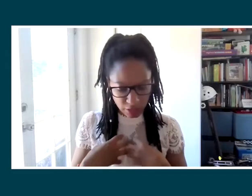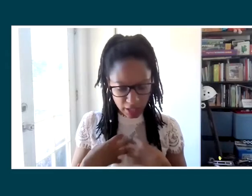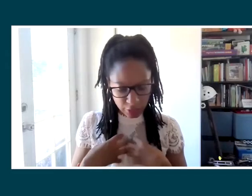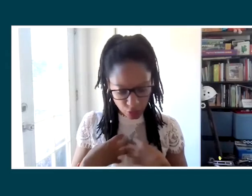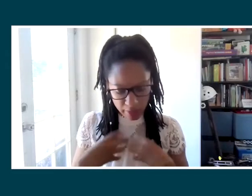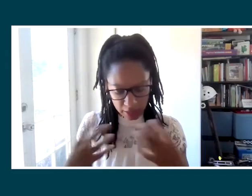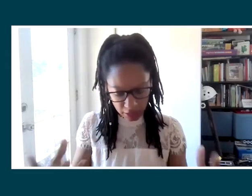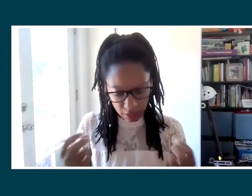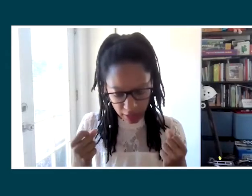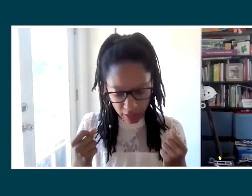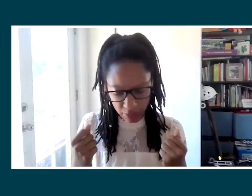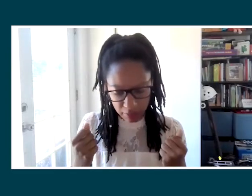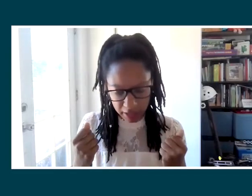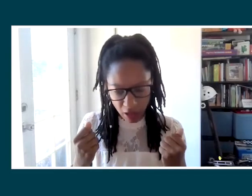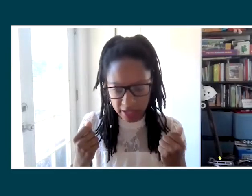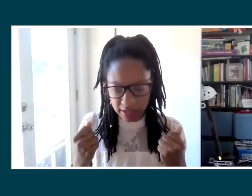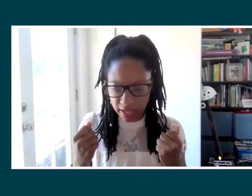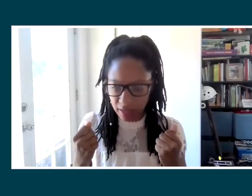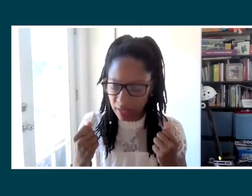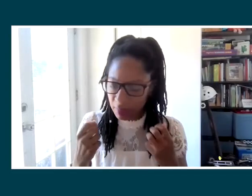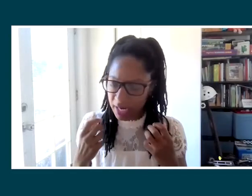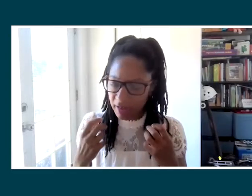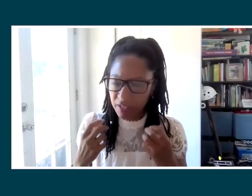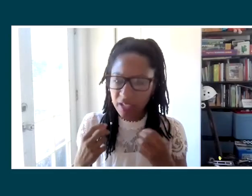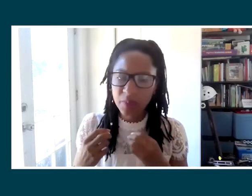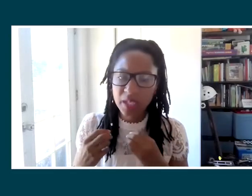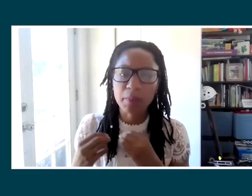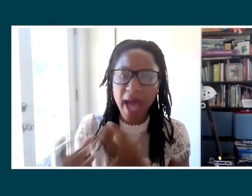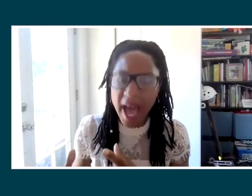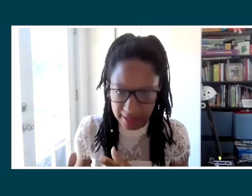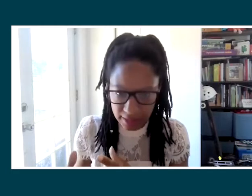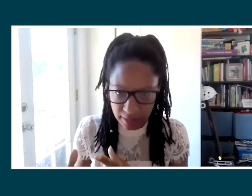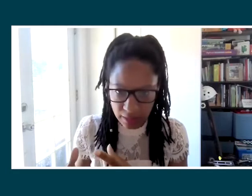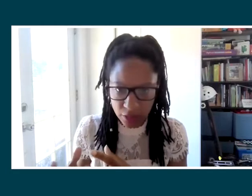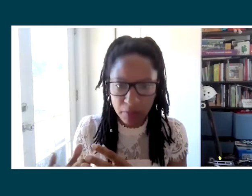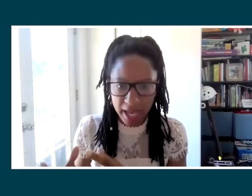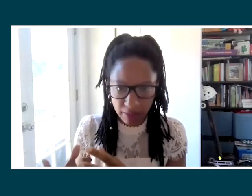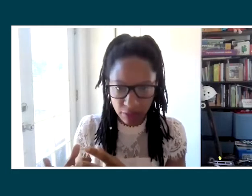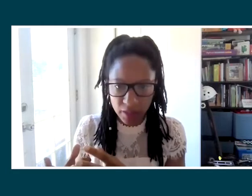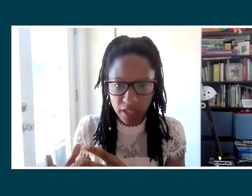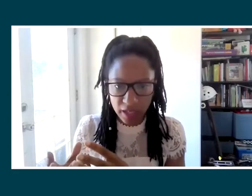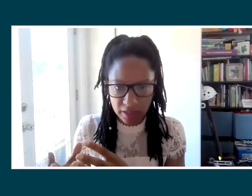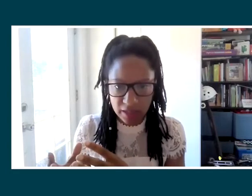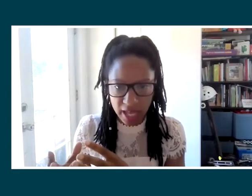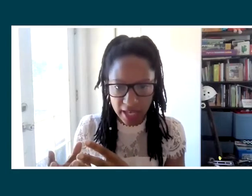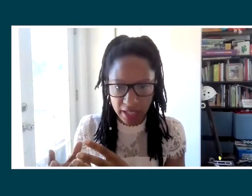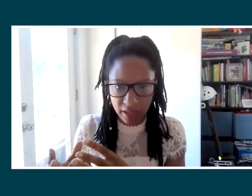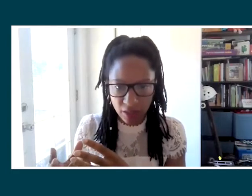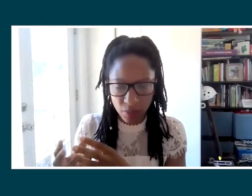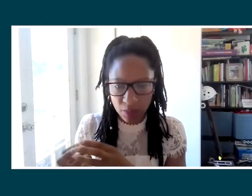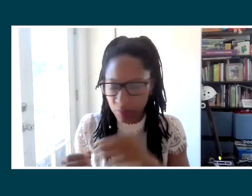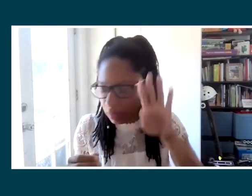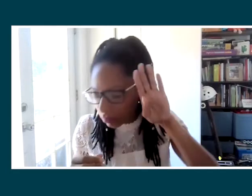own internalized trauma, so I want to be honest there, but I feel like we give a pass to men within our